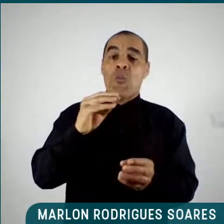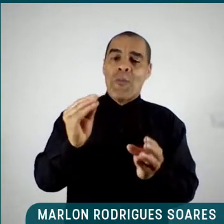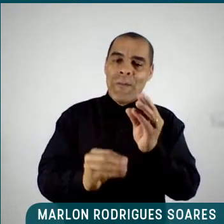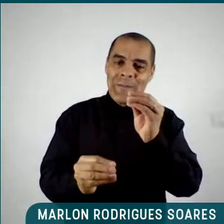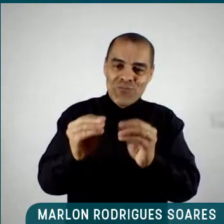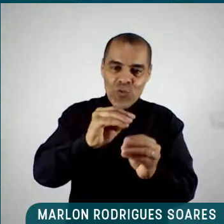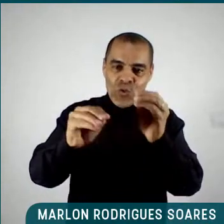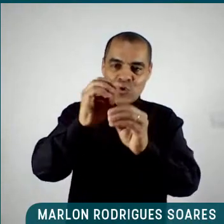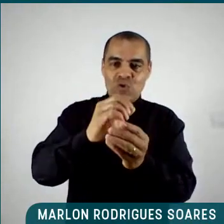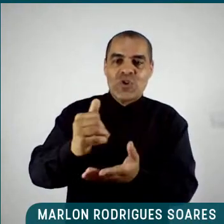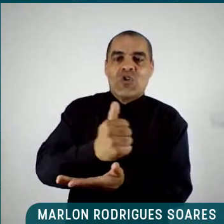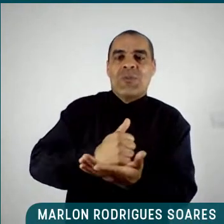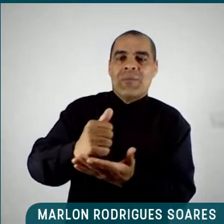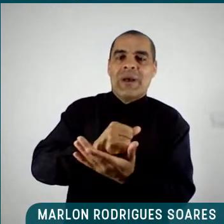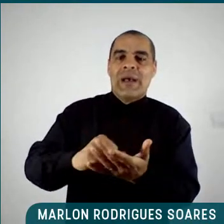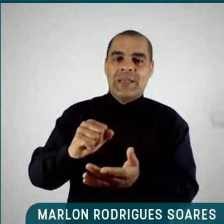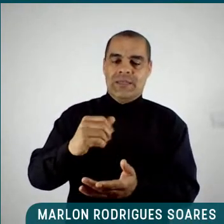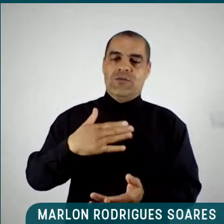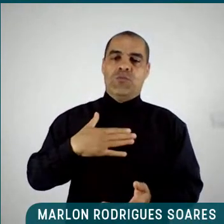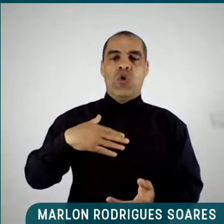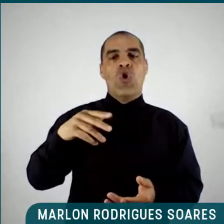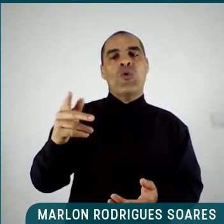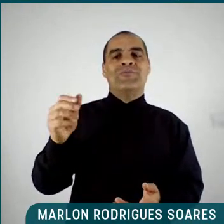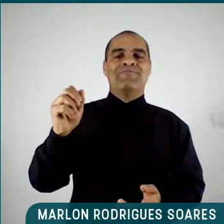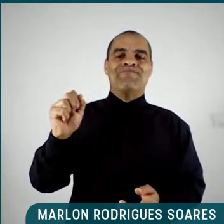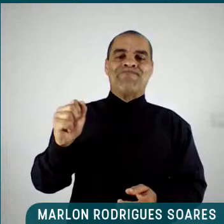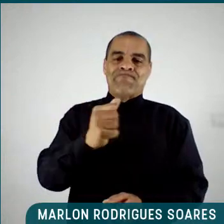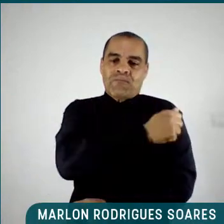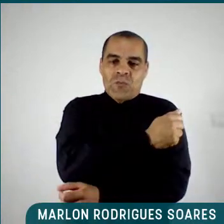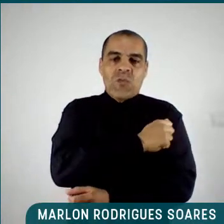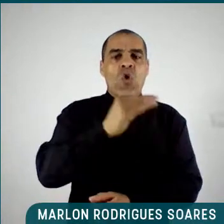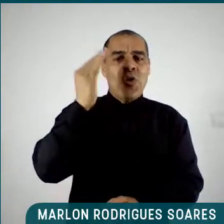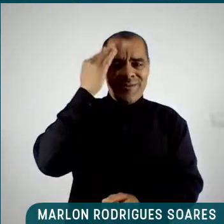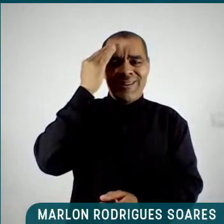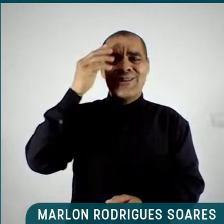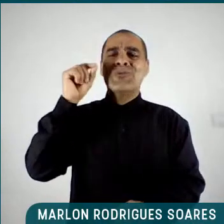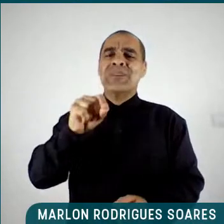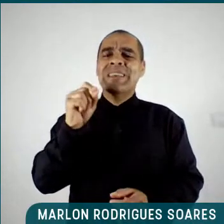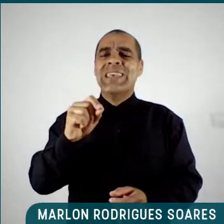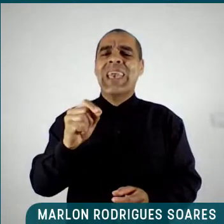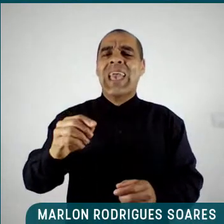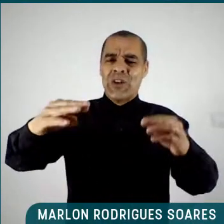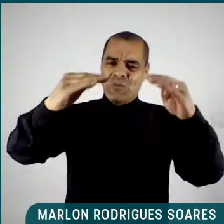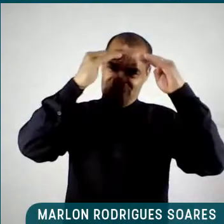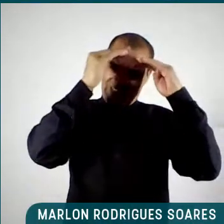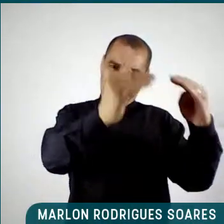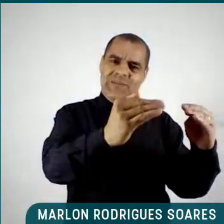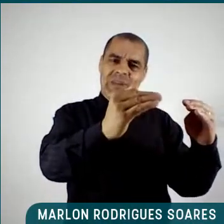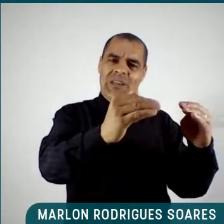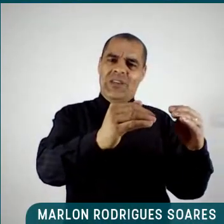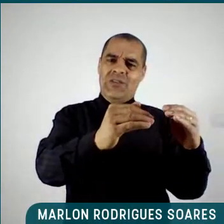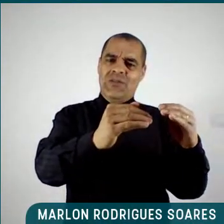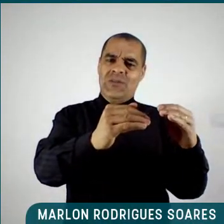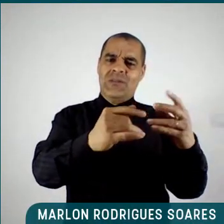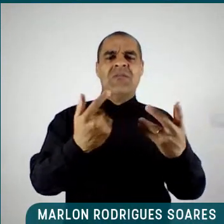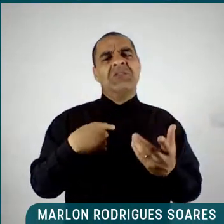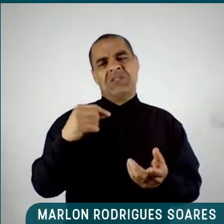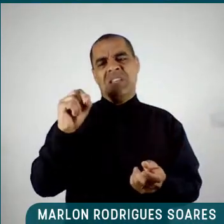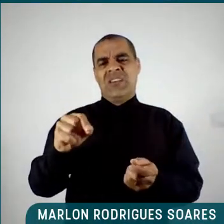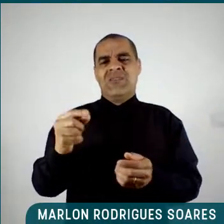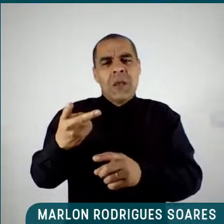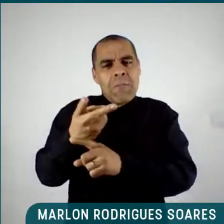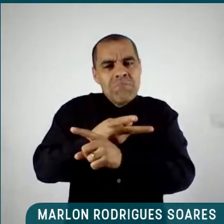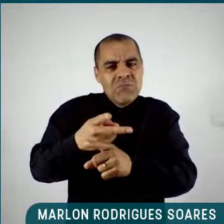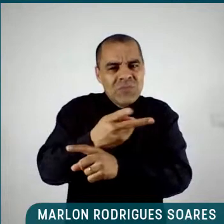as teachers, we have to create a basis that the student can understand, respect. And in my